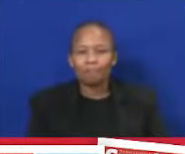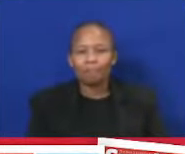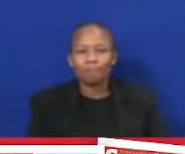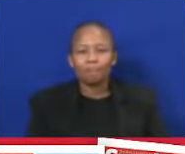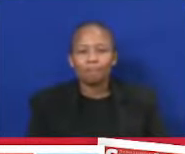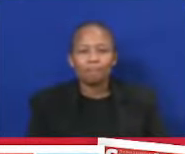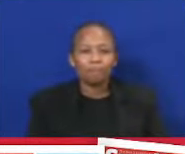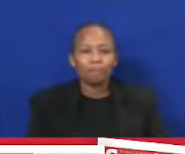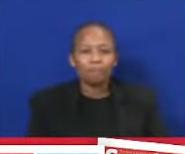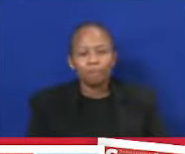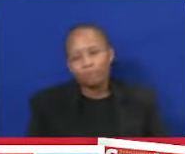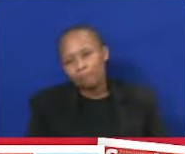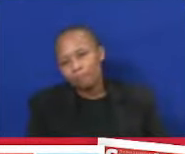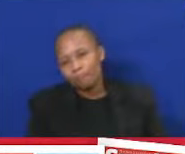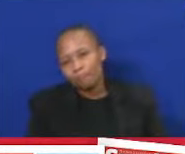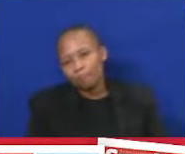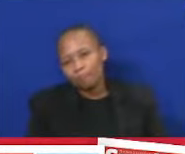Upon joining the